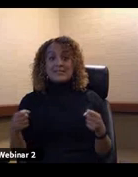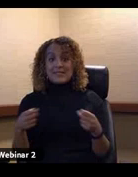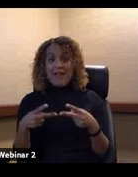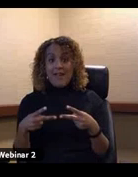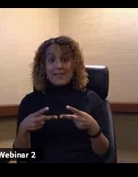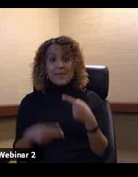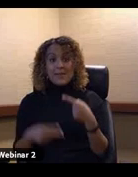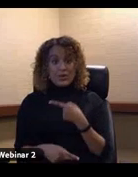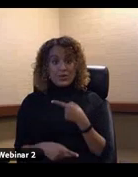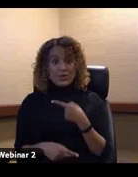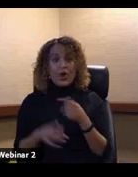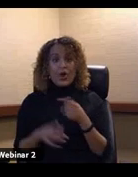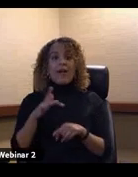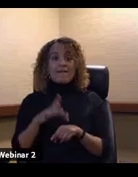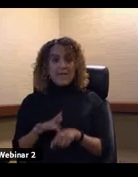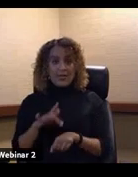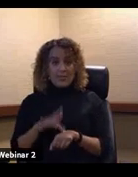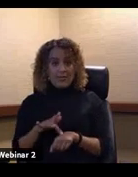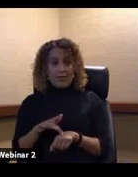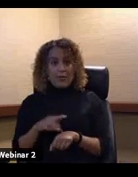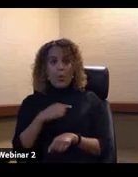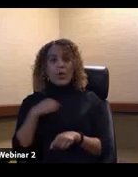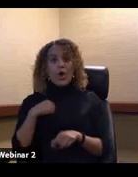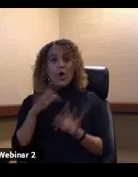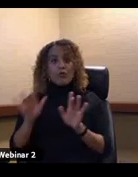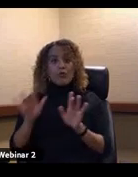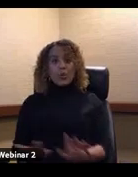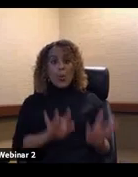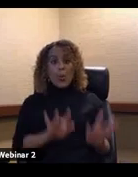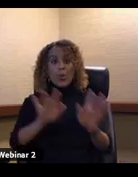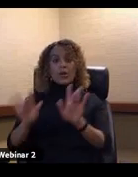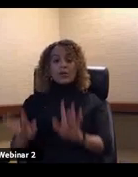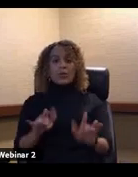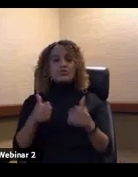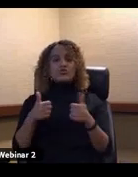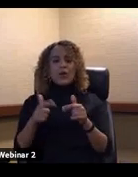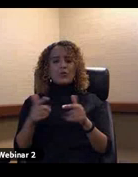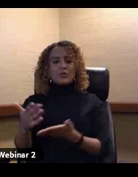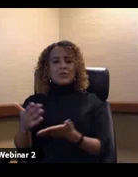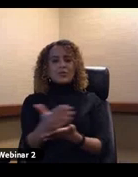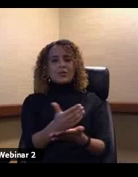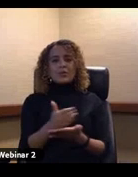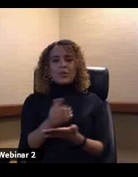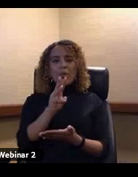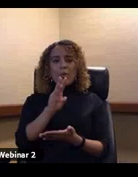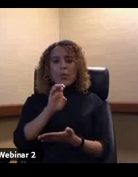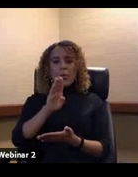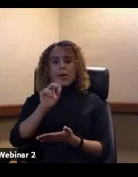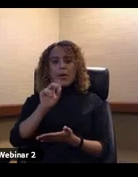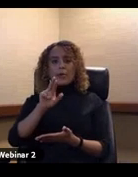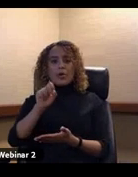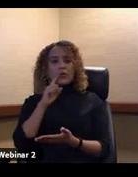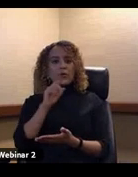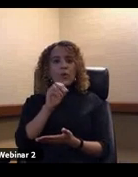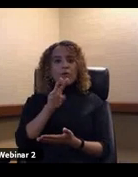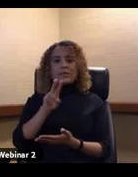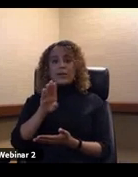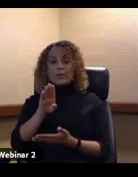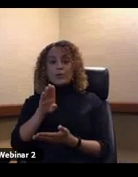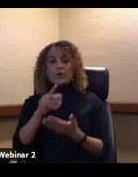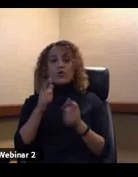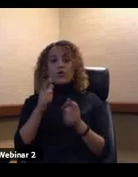The slides up here are available. We are recording this. We are trying to put all of our webinars for all the different OVW grant